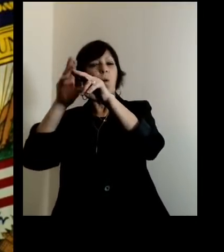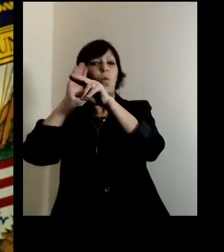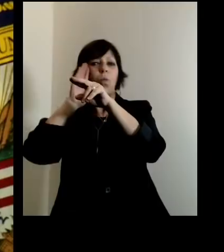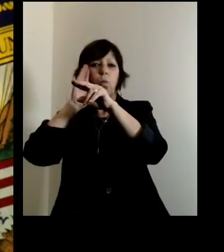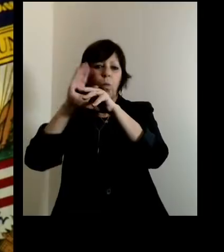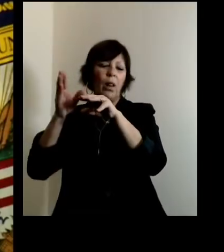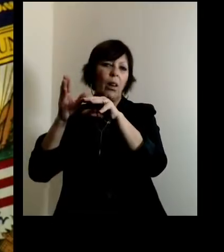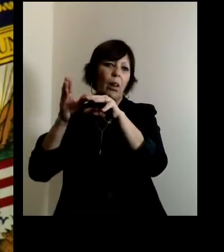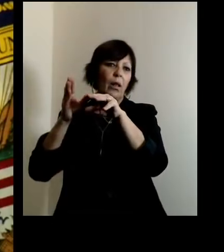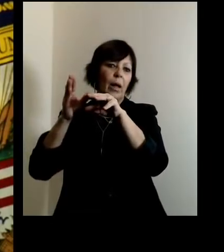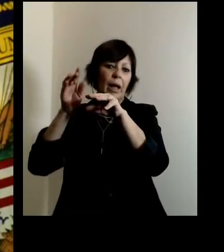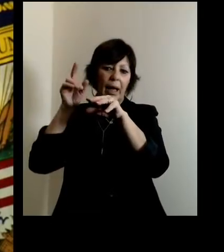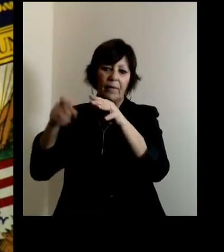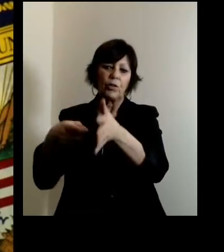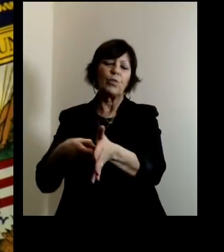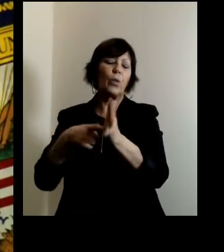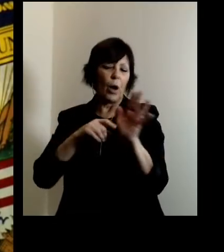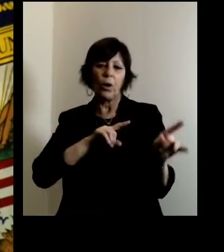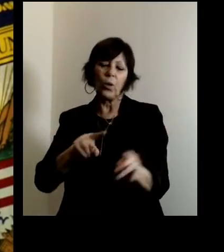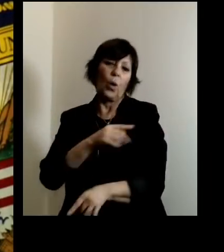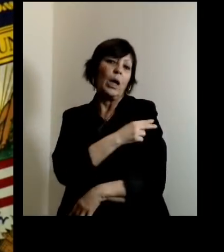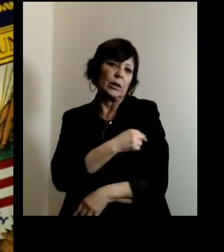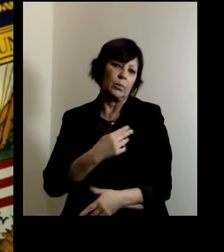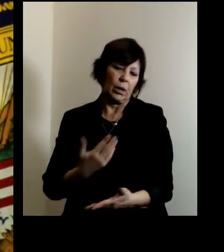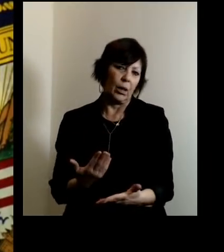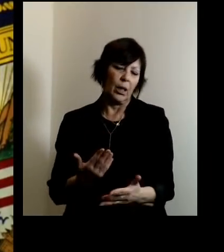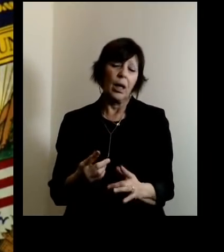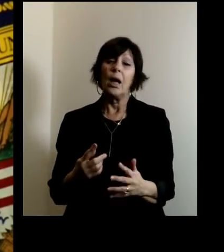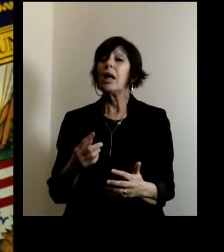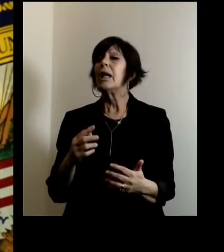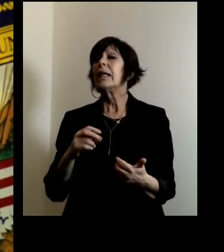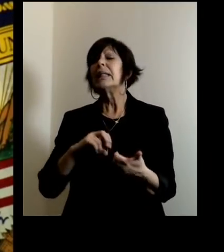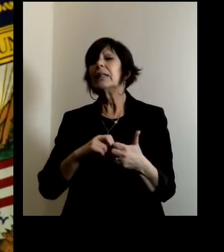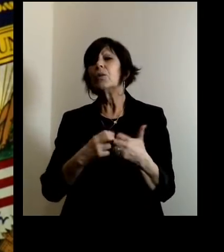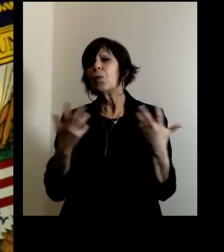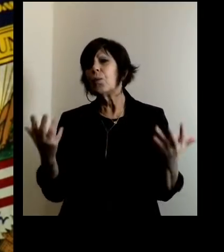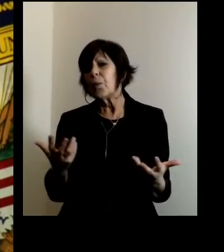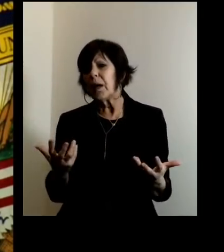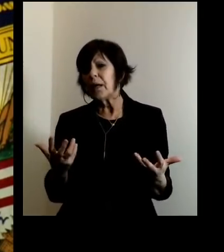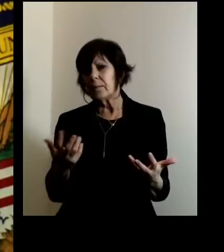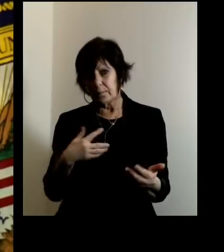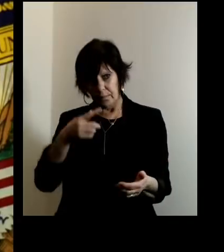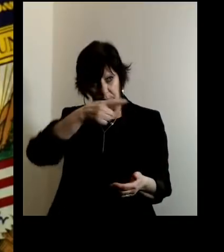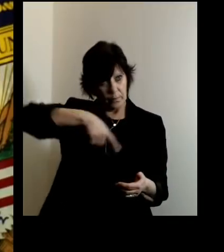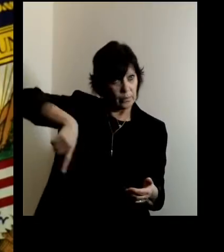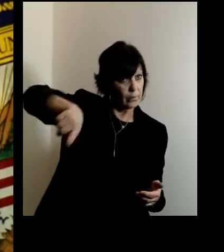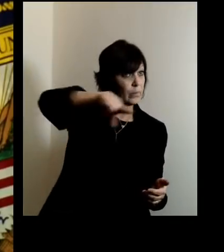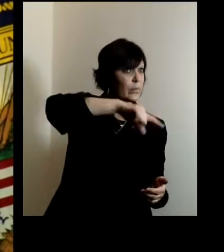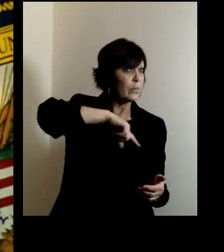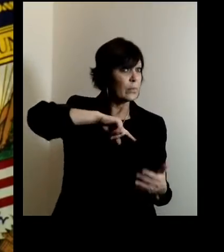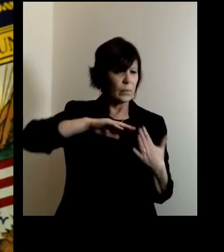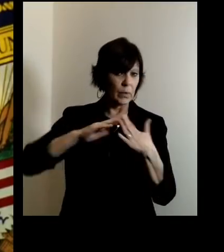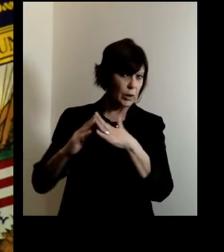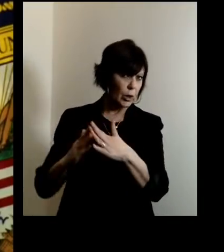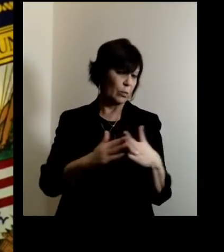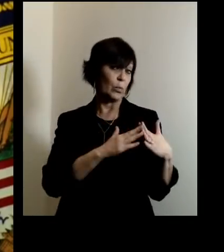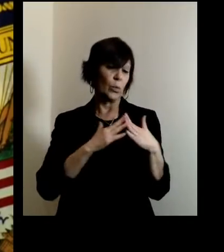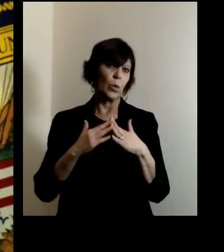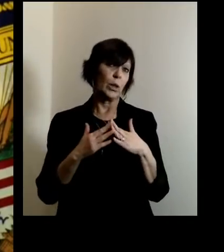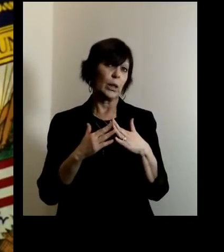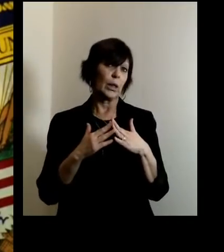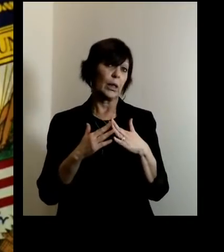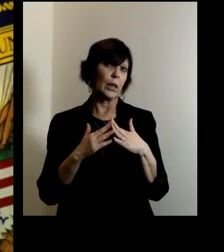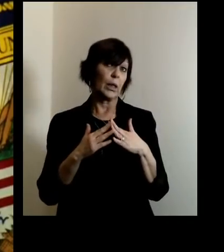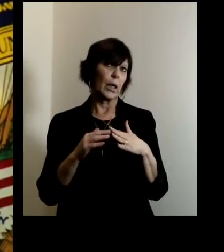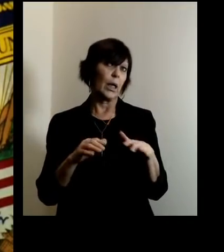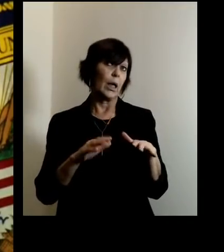to have to require hospitalization. The issue is, do we as a community act in such a way